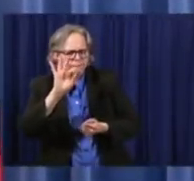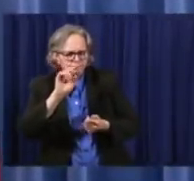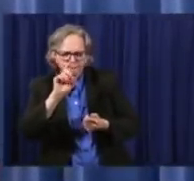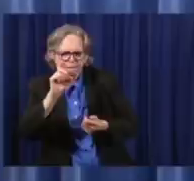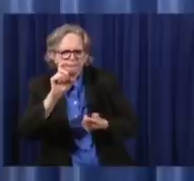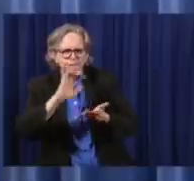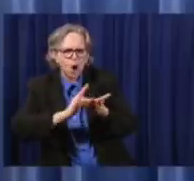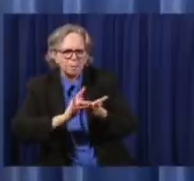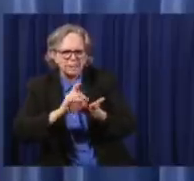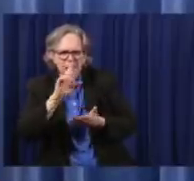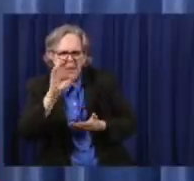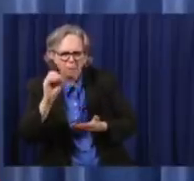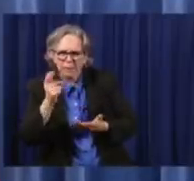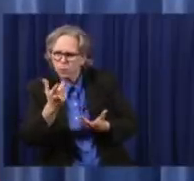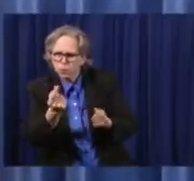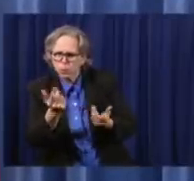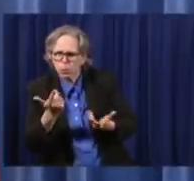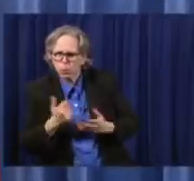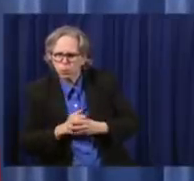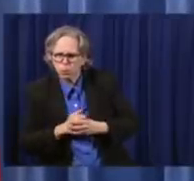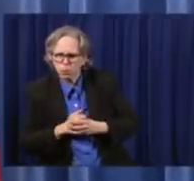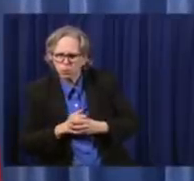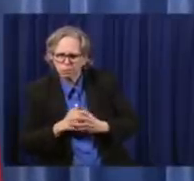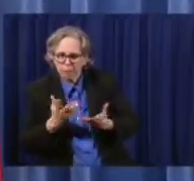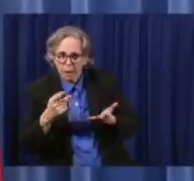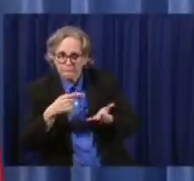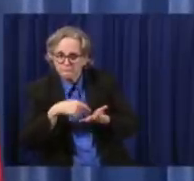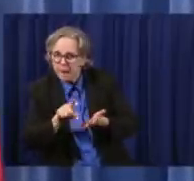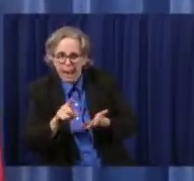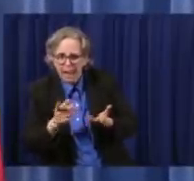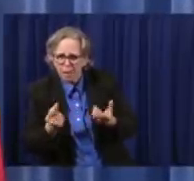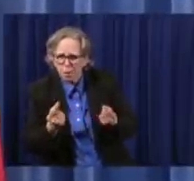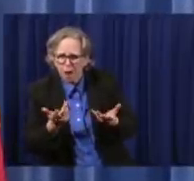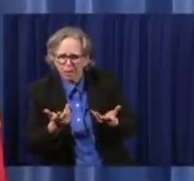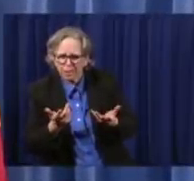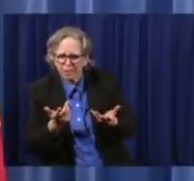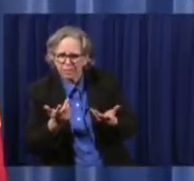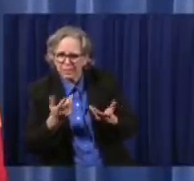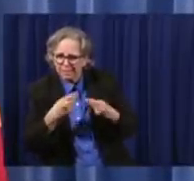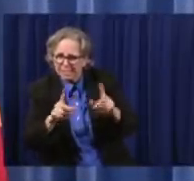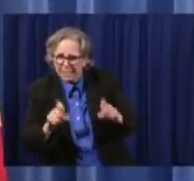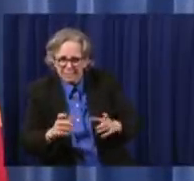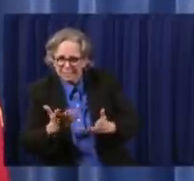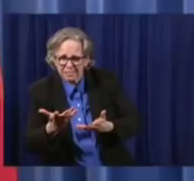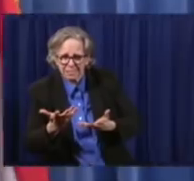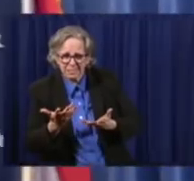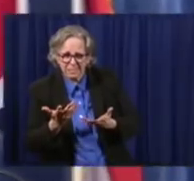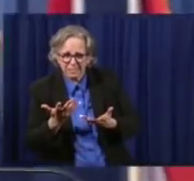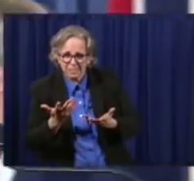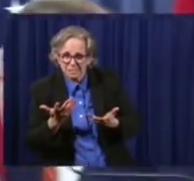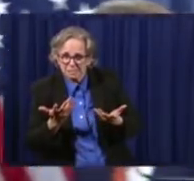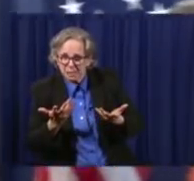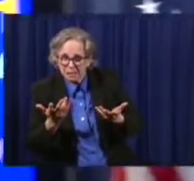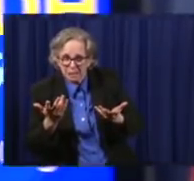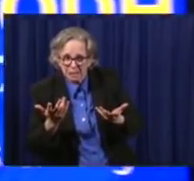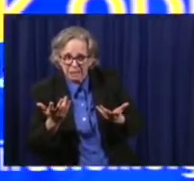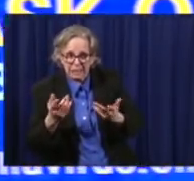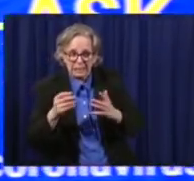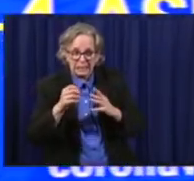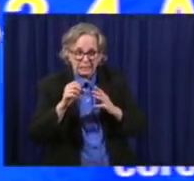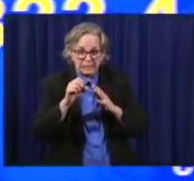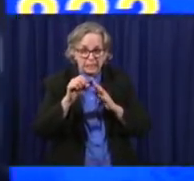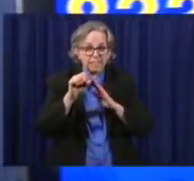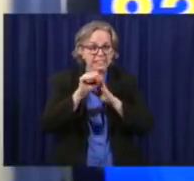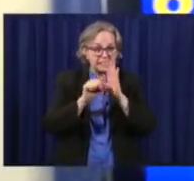are they going to be, is there a way to pay them? Because the State Board of Pharmacy has set out guidelines, but